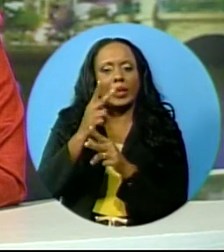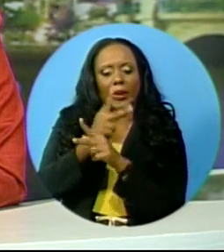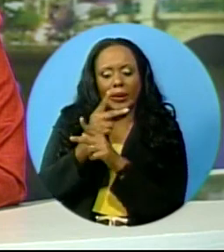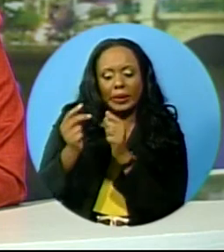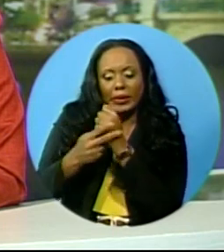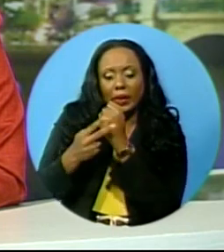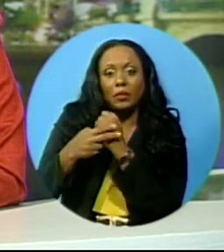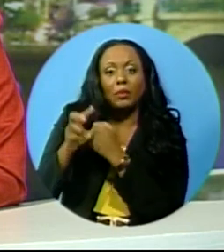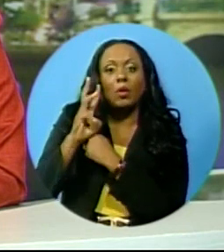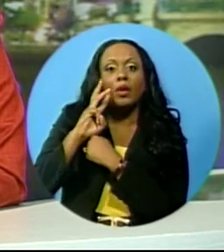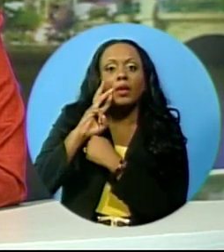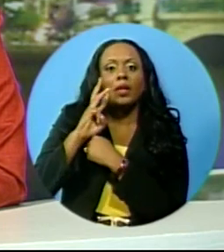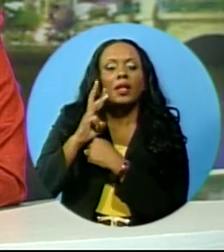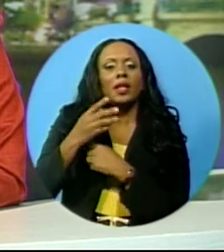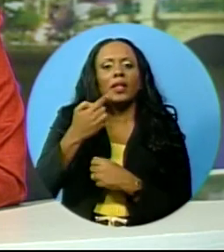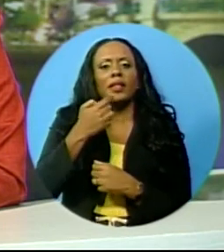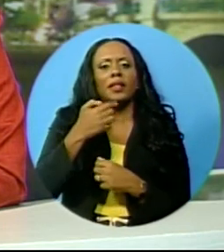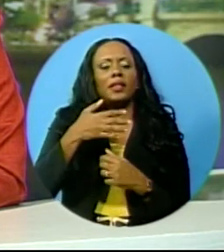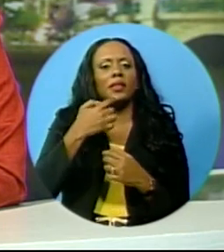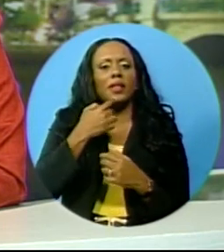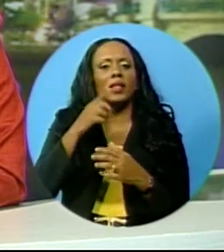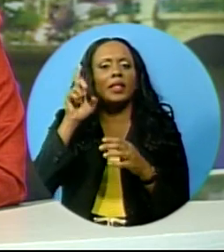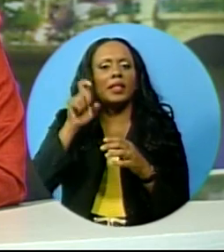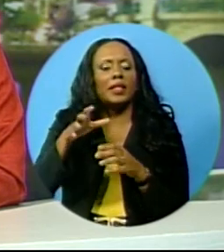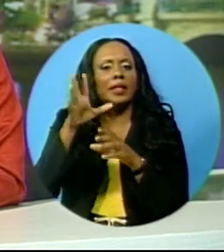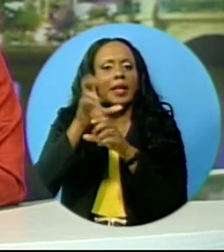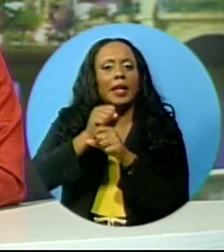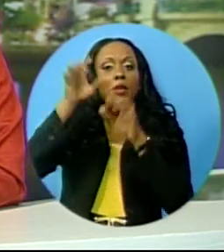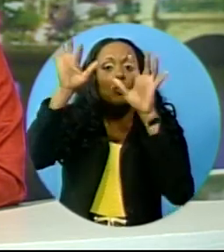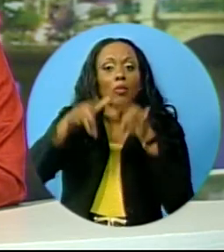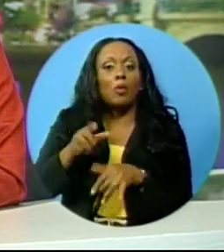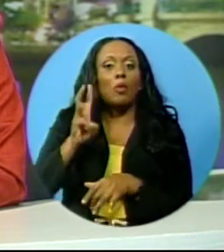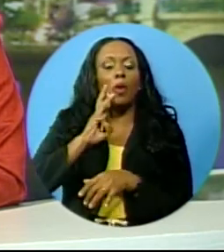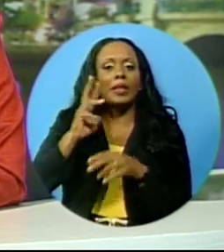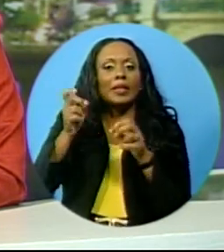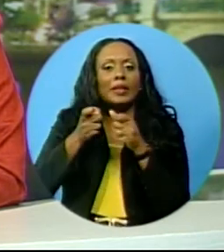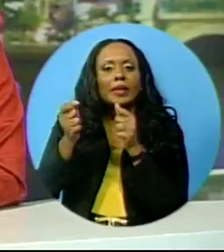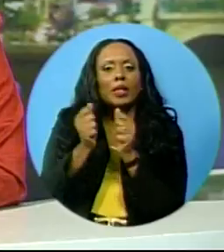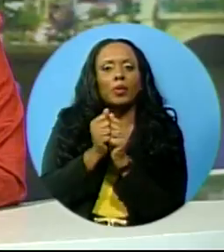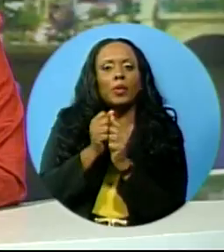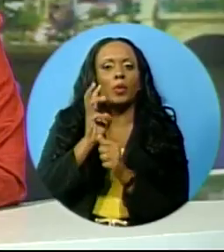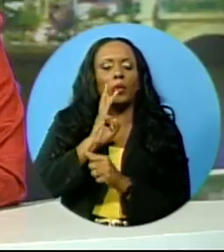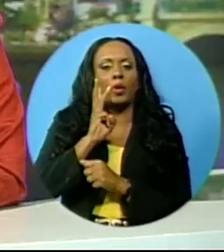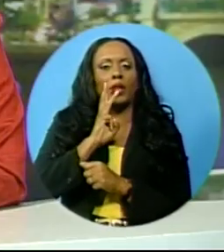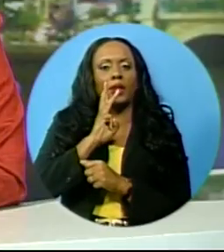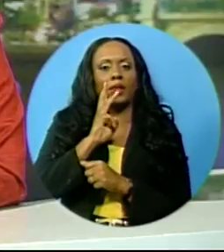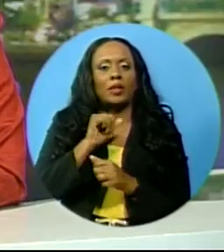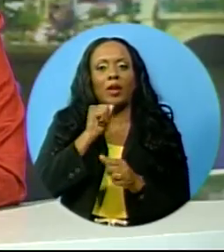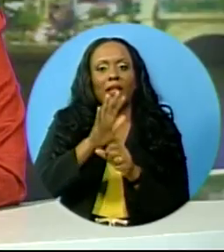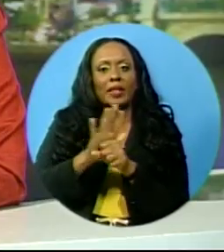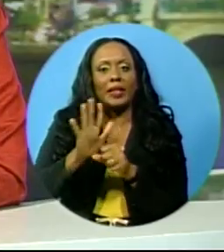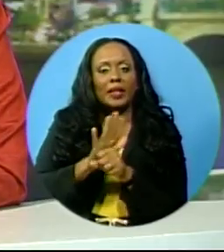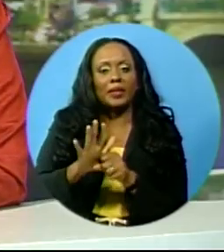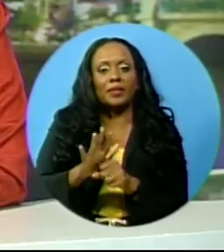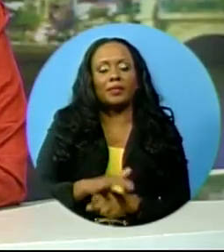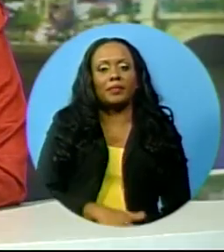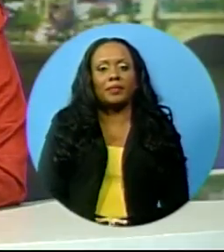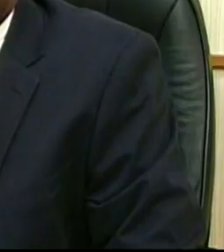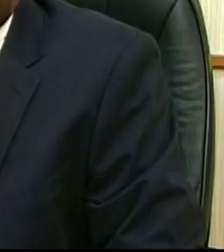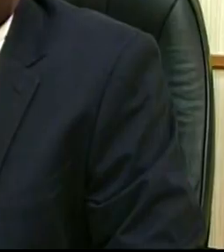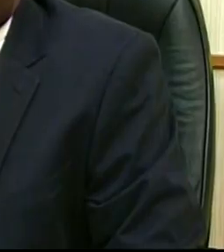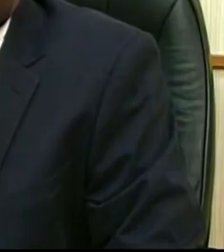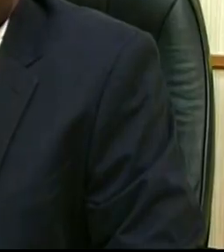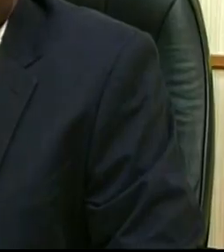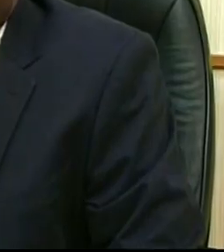they use drop irrigation techniques and capture rainwater to combat the issue of water scarcity. I beg your pardon.